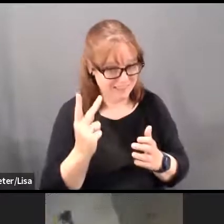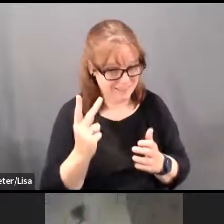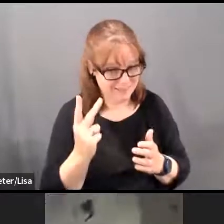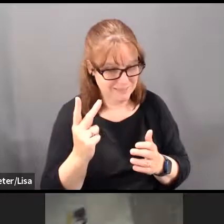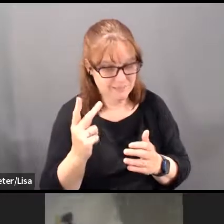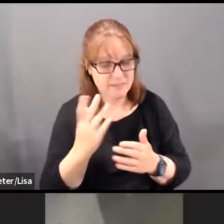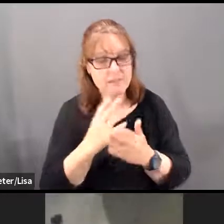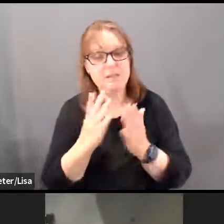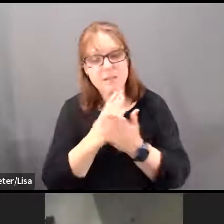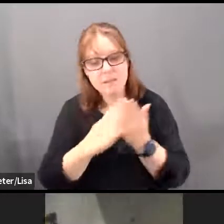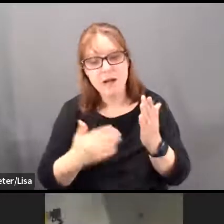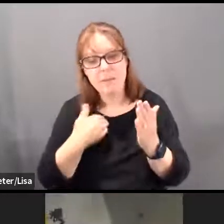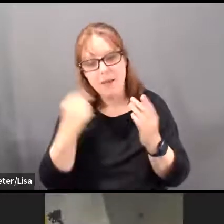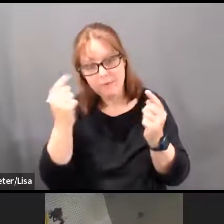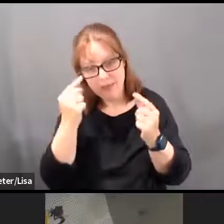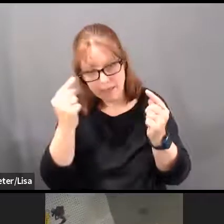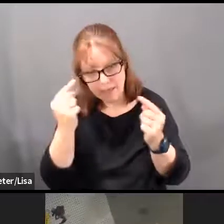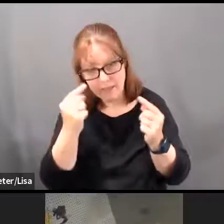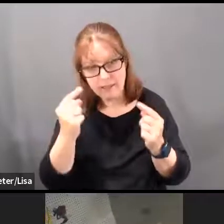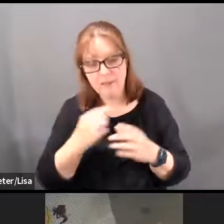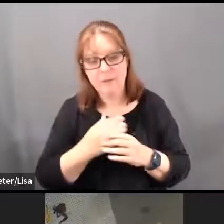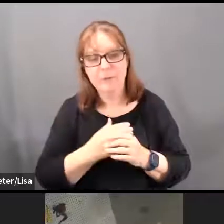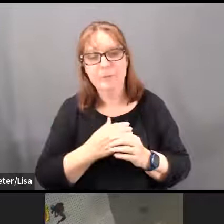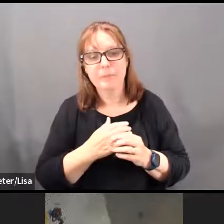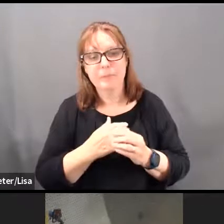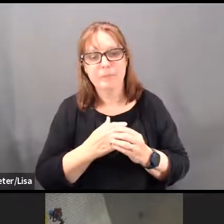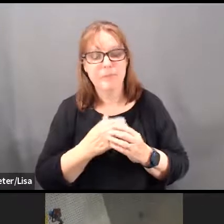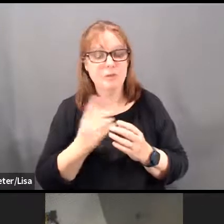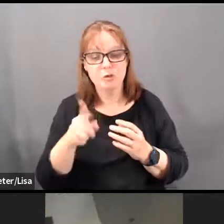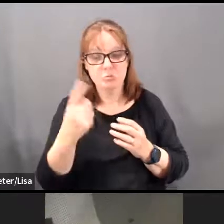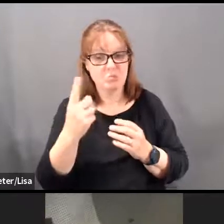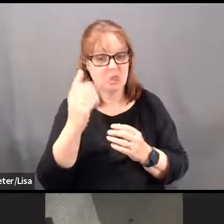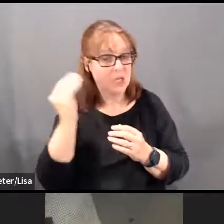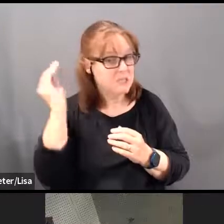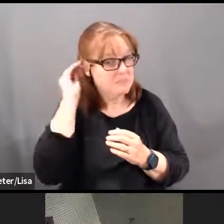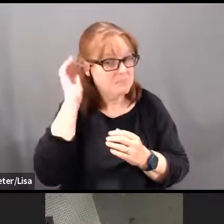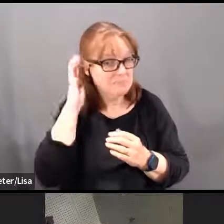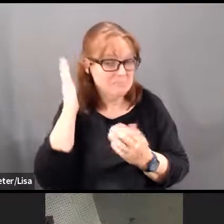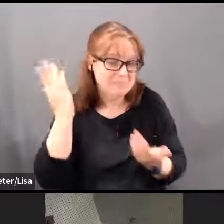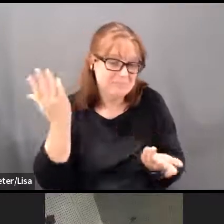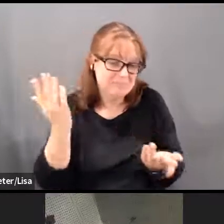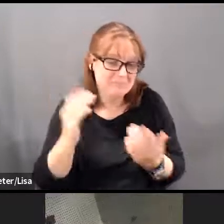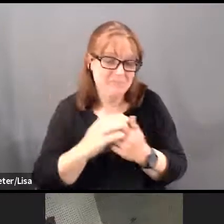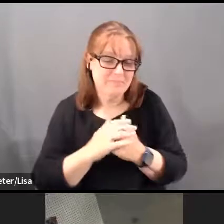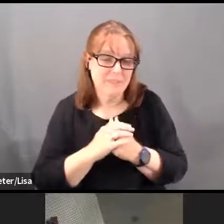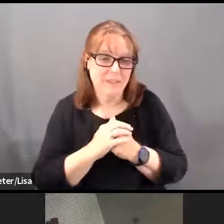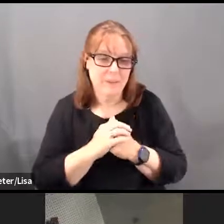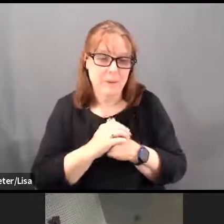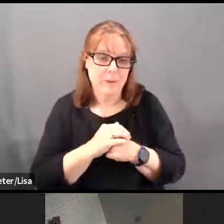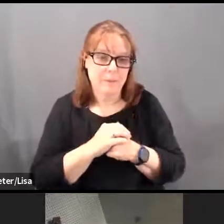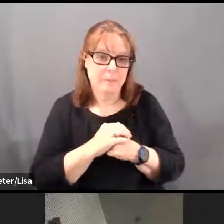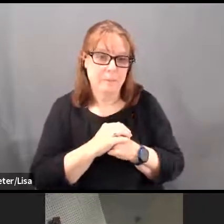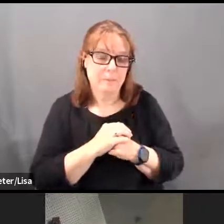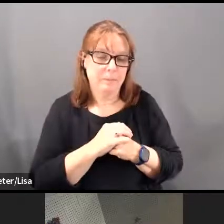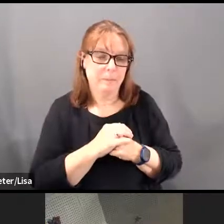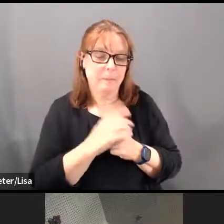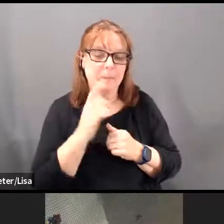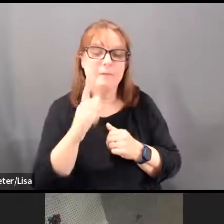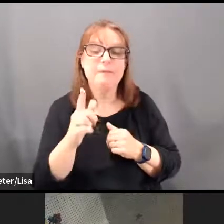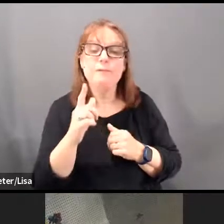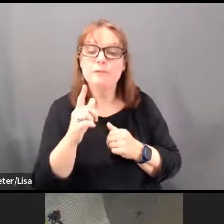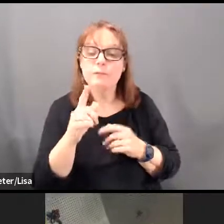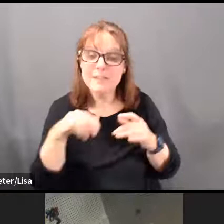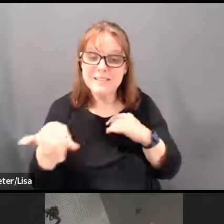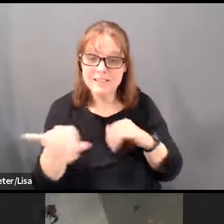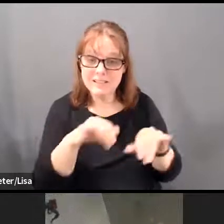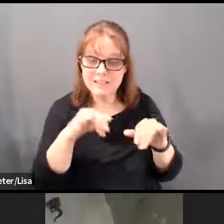some. And that's just something that, you put in the back of your mind. One of the things that's interesting about the teenage population is, and this is true for all vaccines,